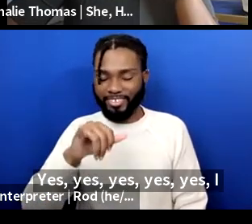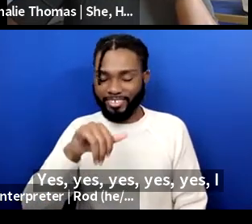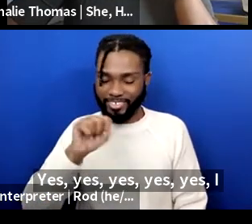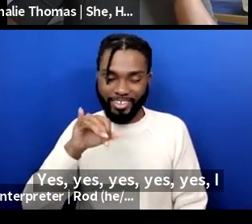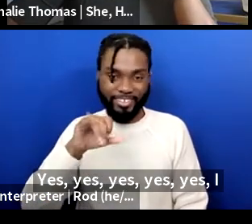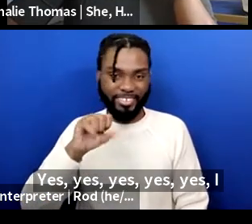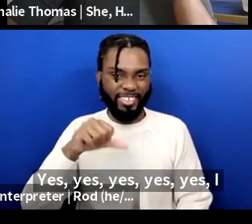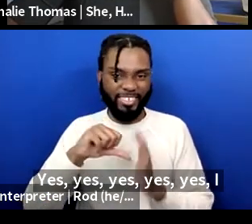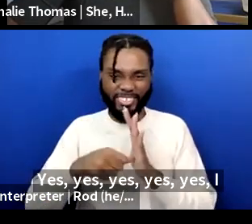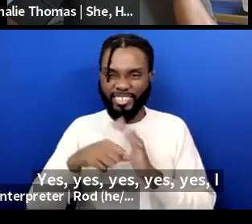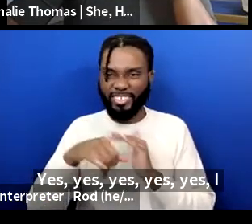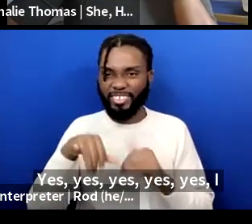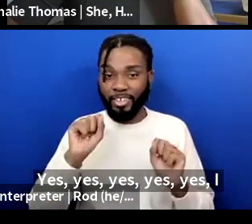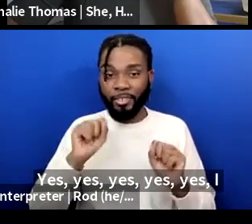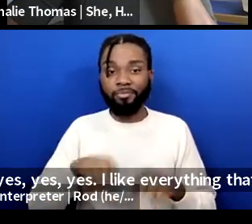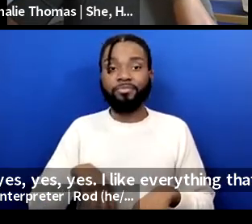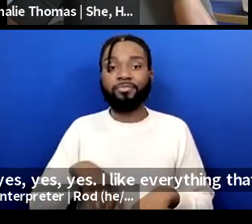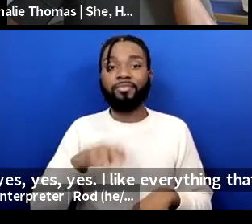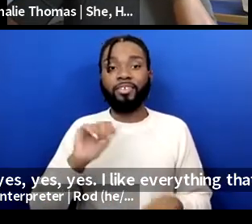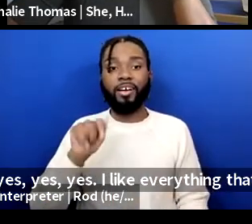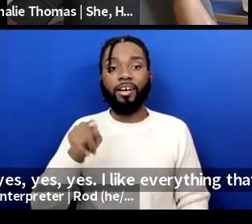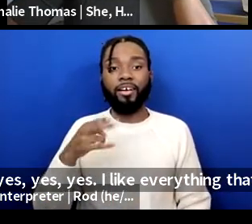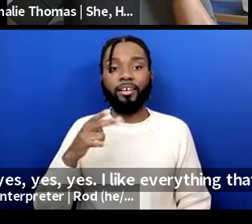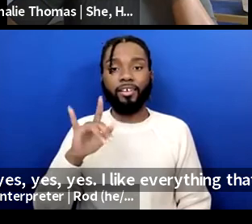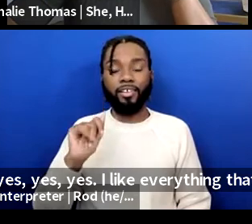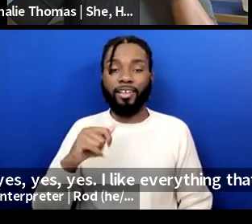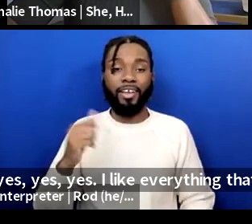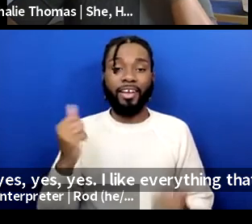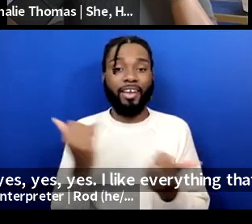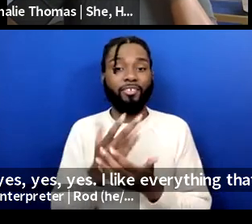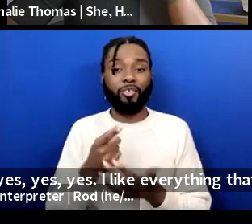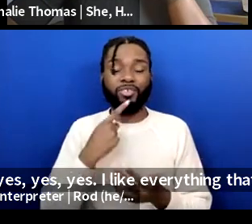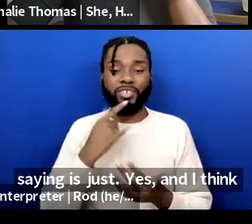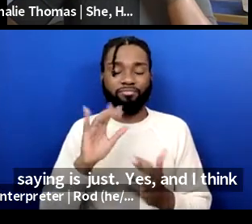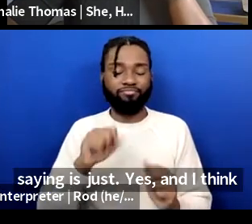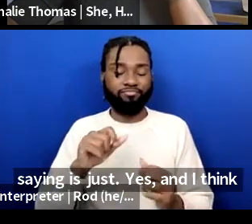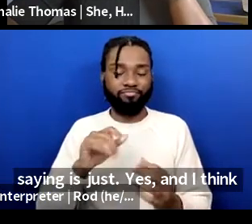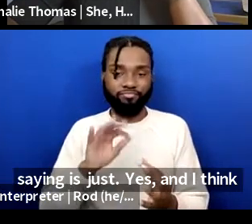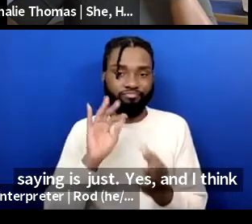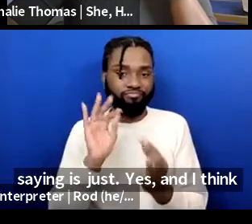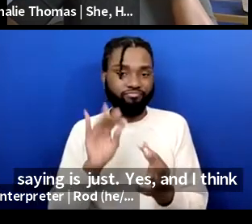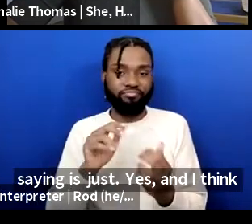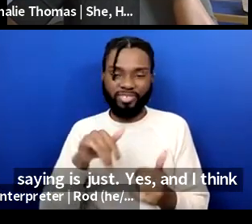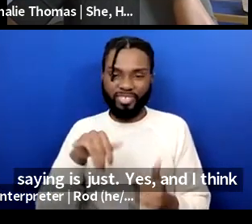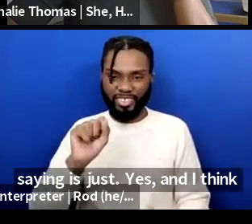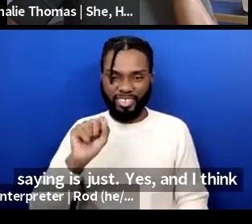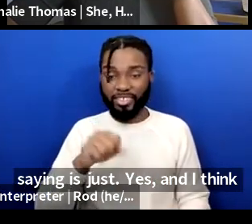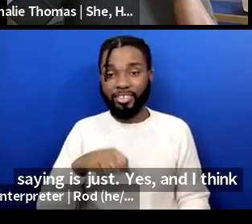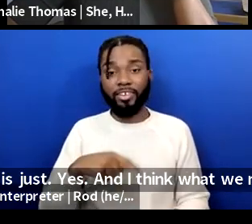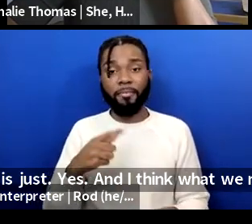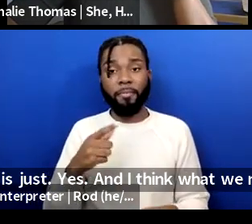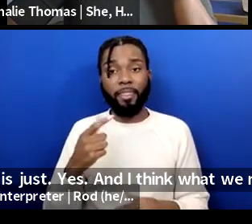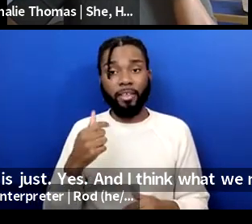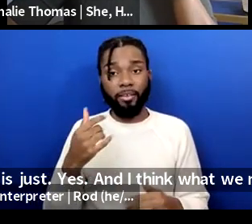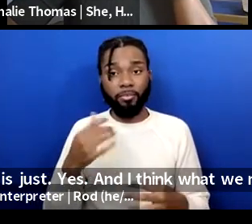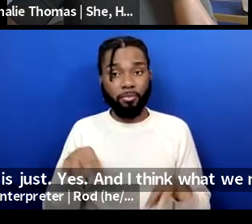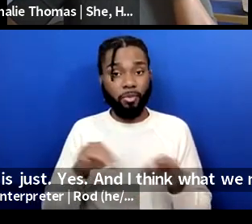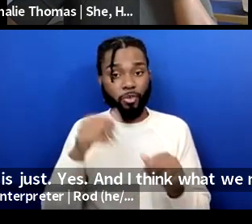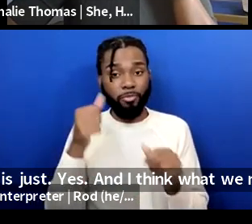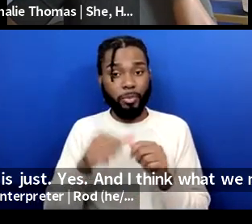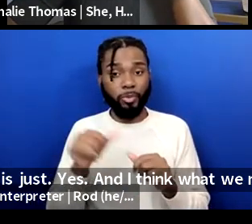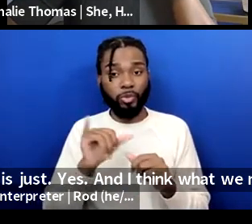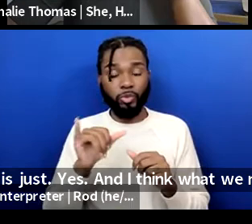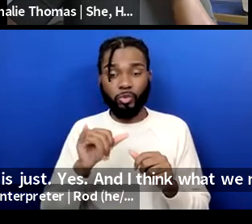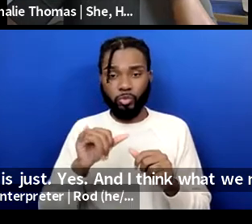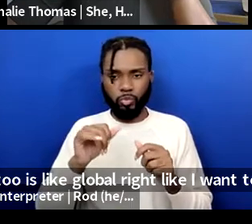Akila, like everything that you were saying is just yes. And I think what we need to remember too is like global, right? Like I